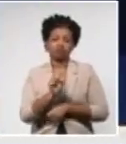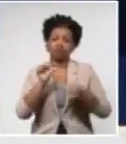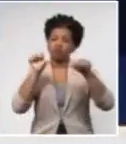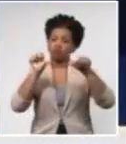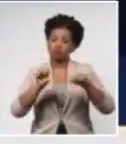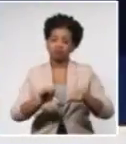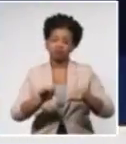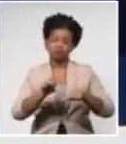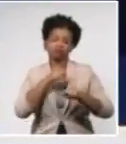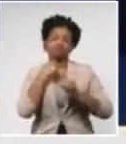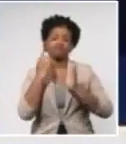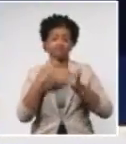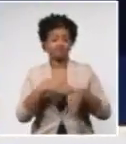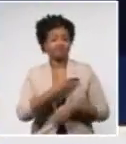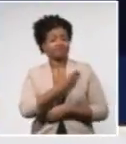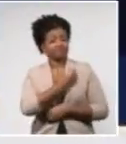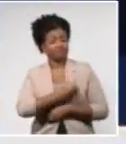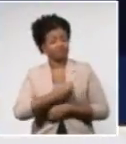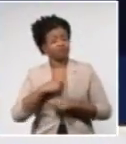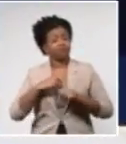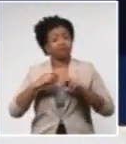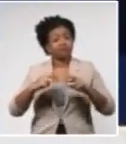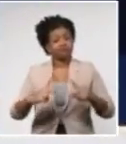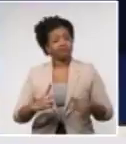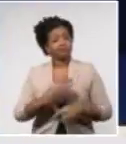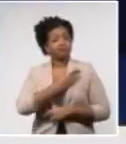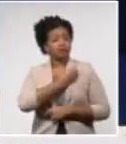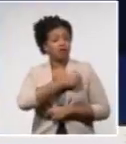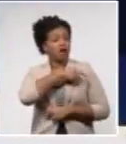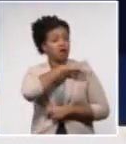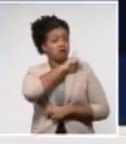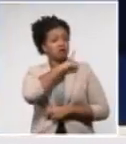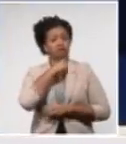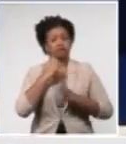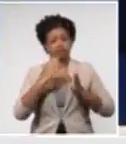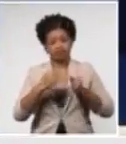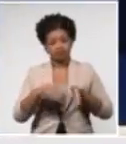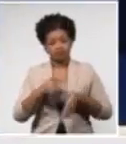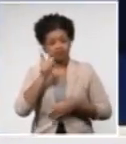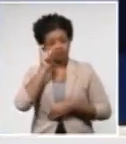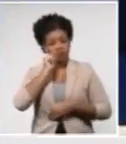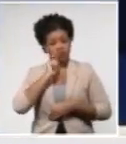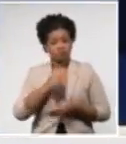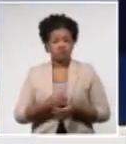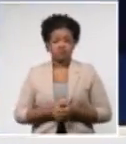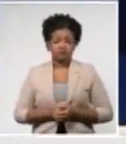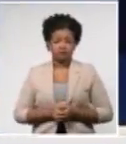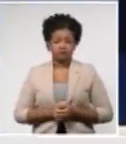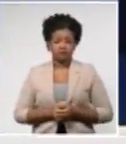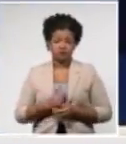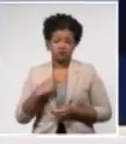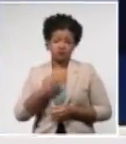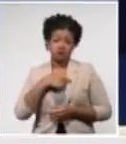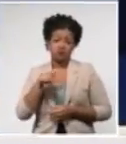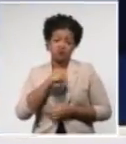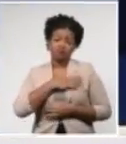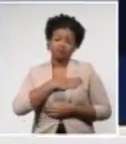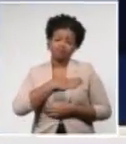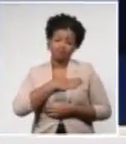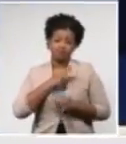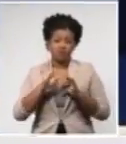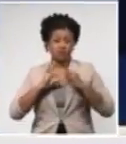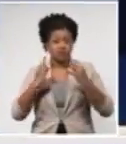died yesterday. And we reiterate our condolences to his relatives and loved ones.